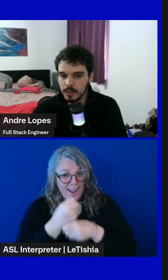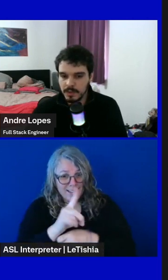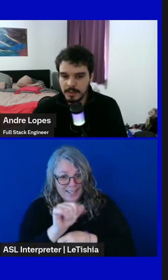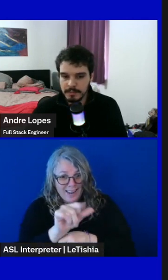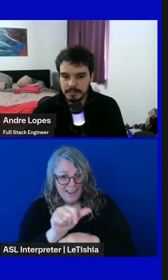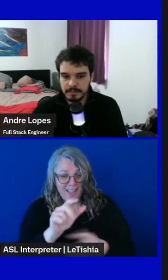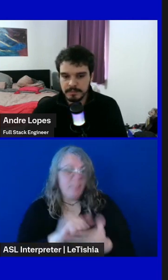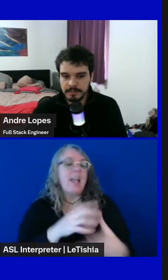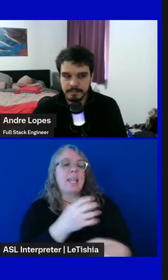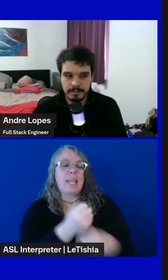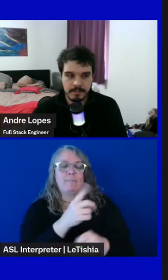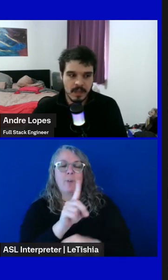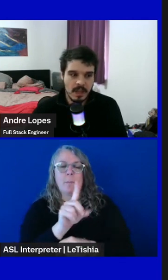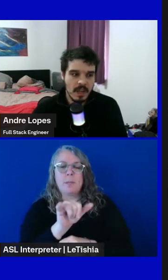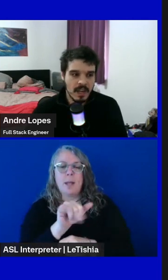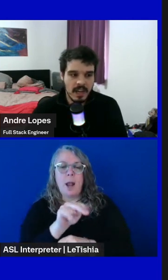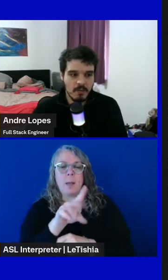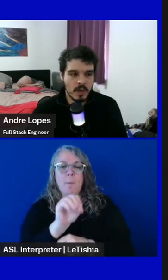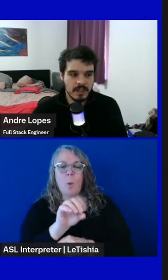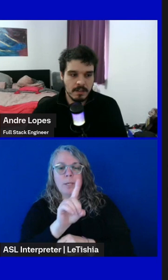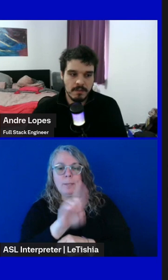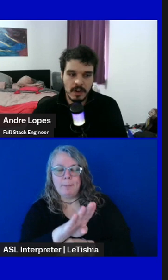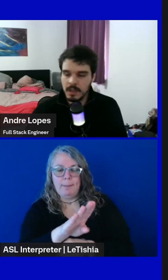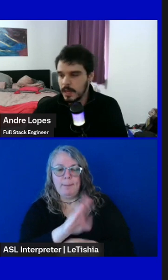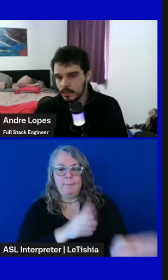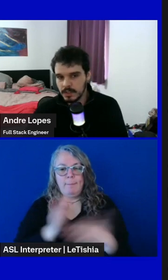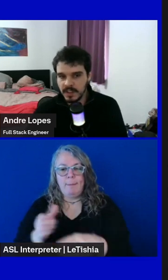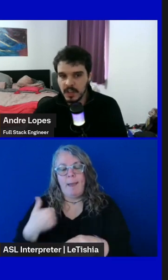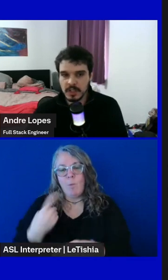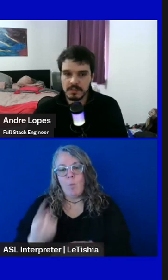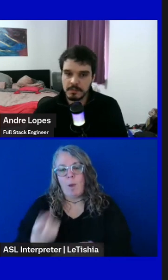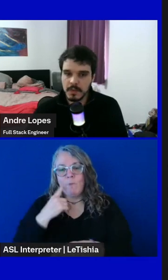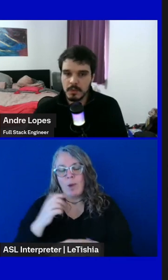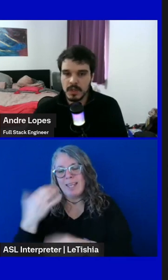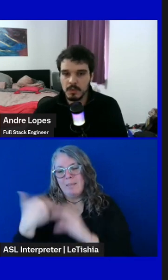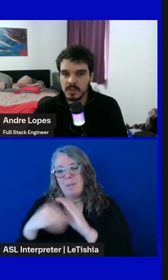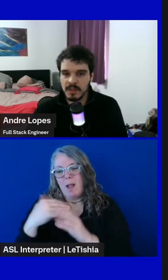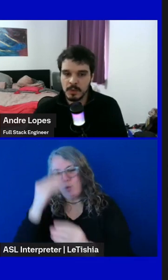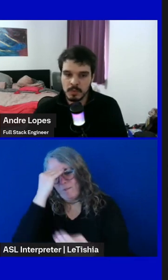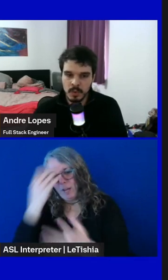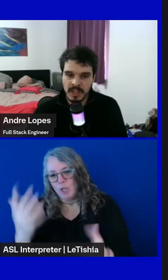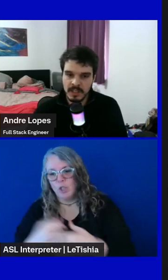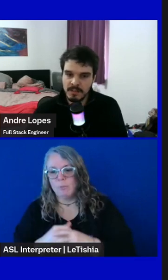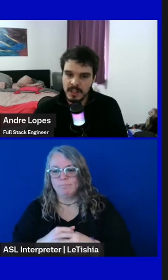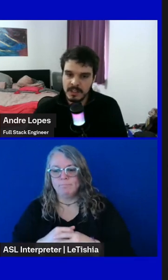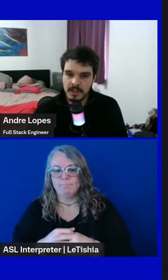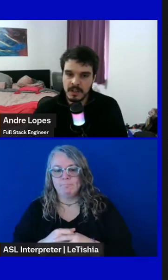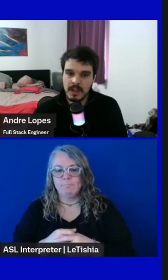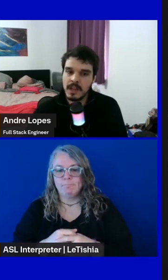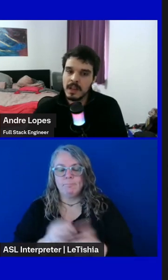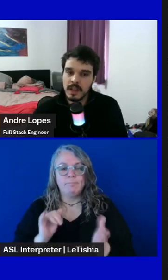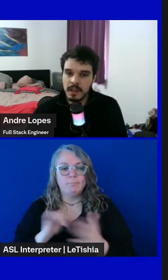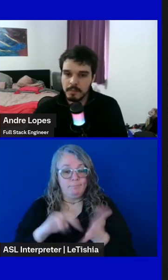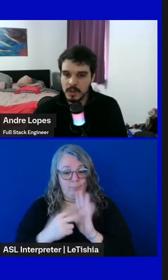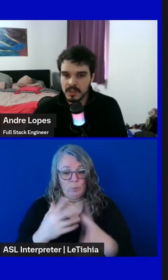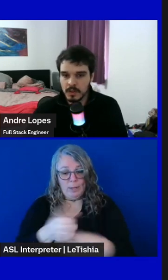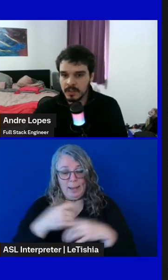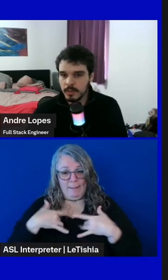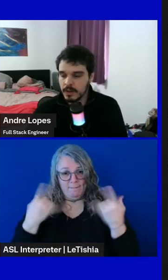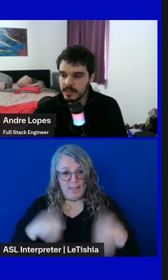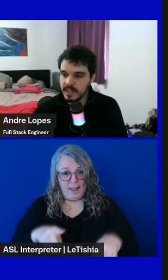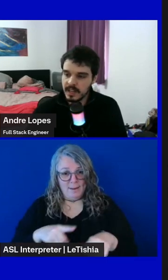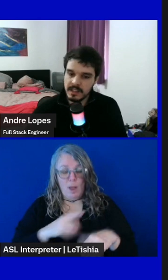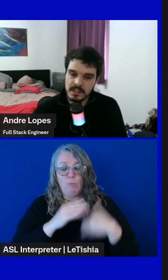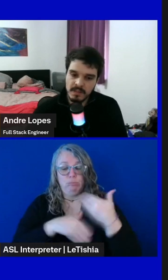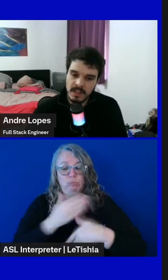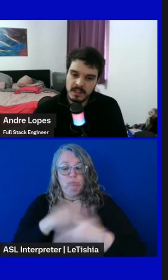from DynamoDB. And I have one here for email notification, which will get an event and process all